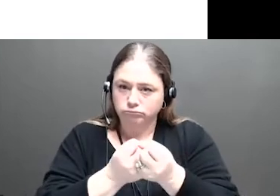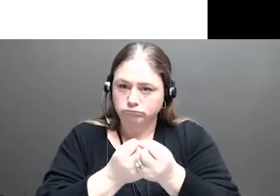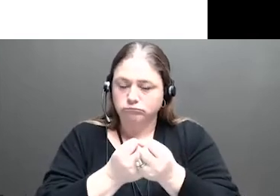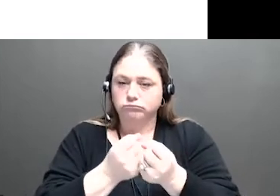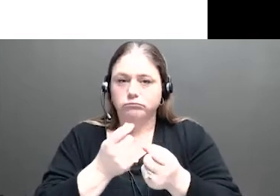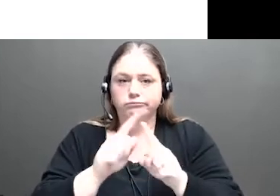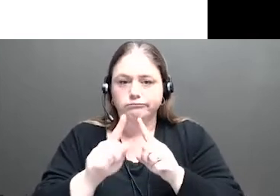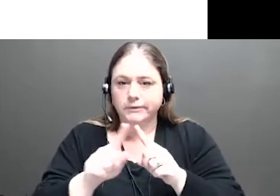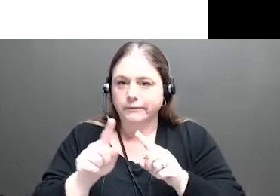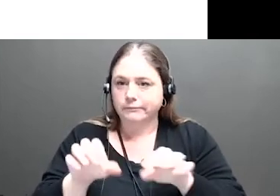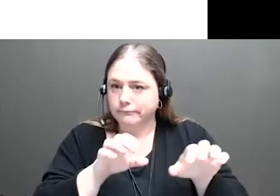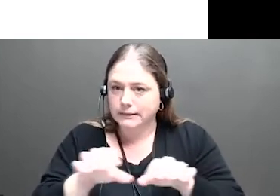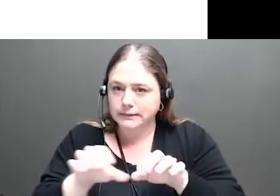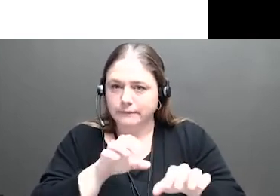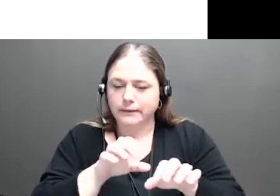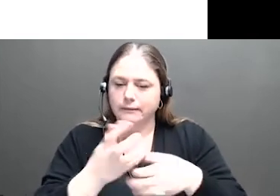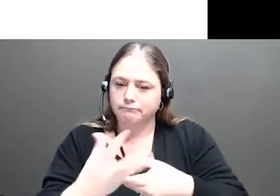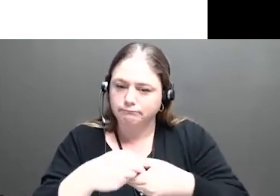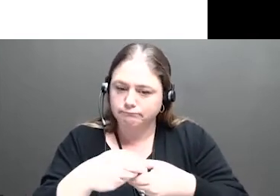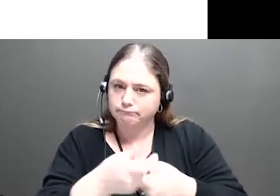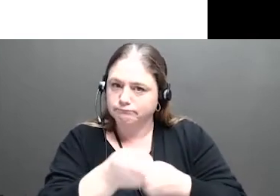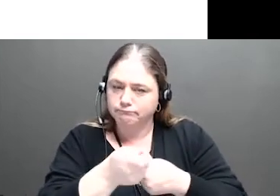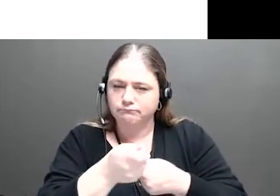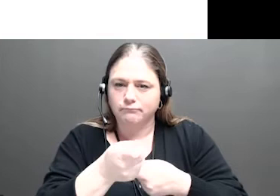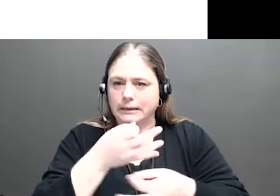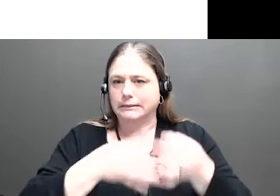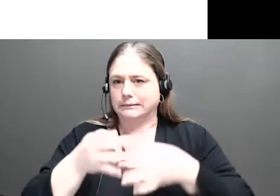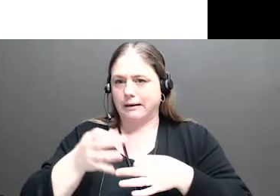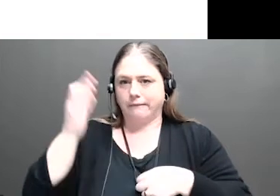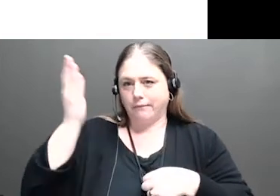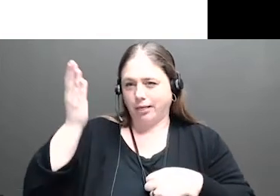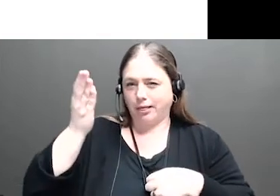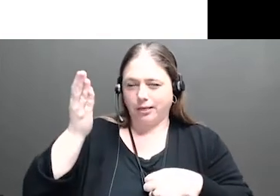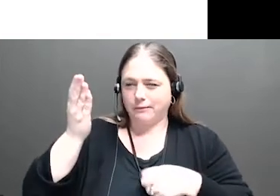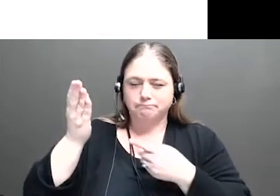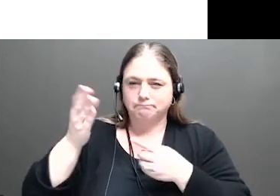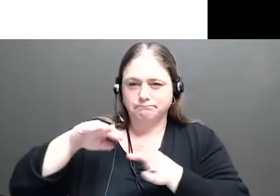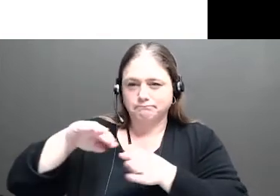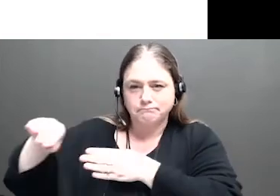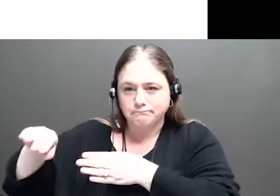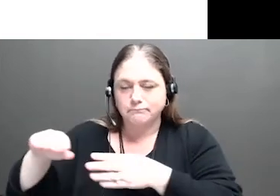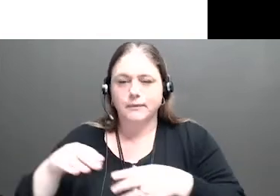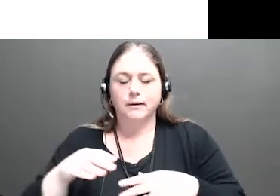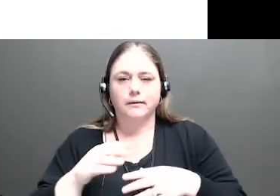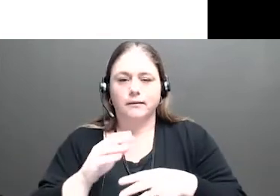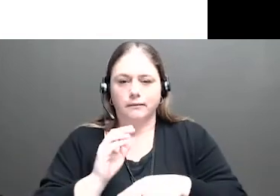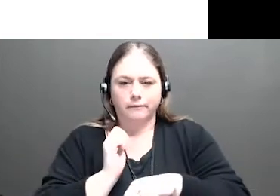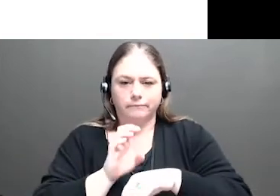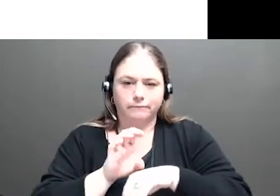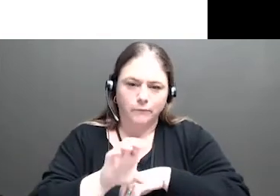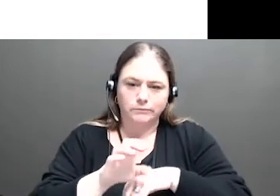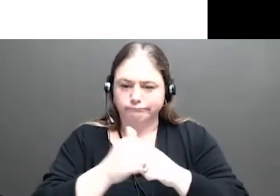engaging and inclusive rather than lecture-based, for example. Rather than imposing a rubric from the start, we